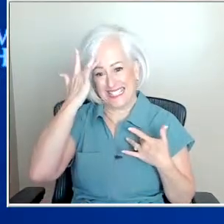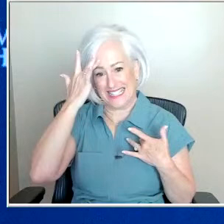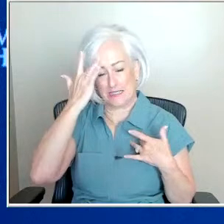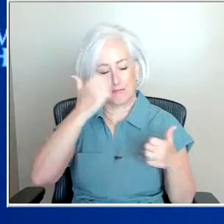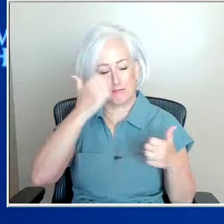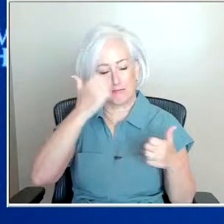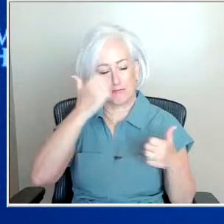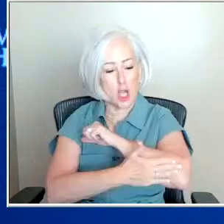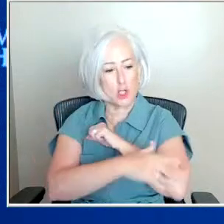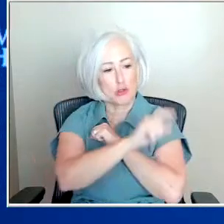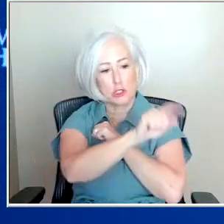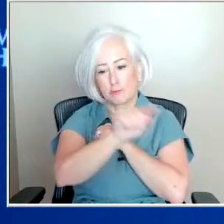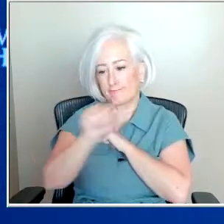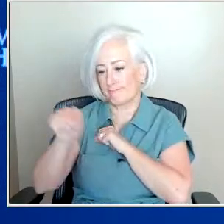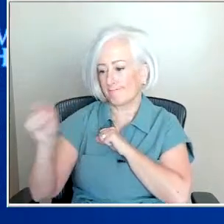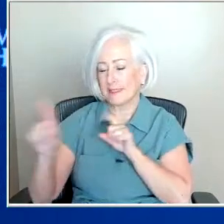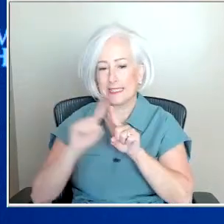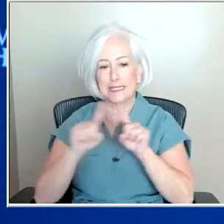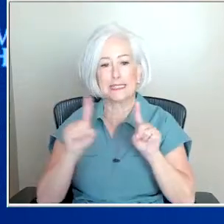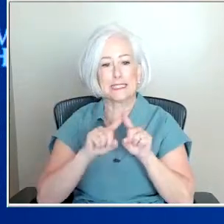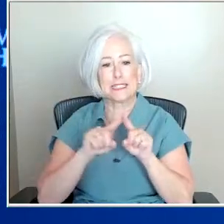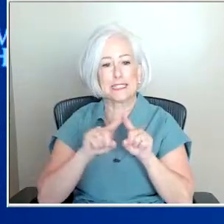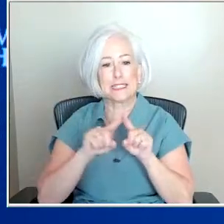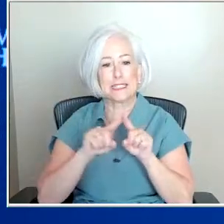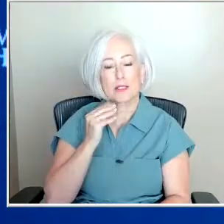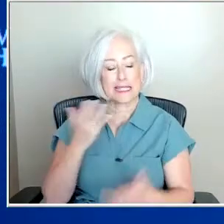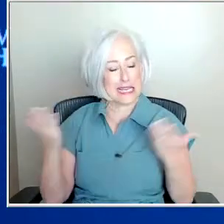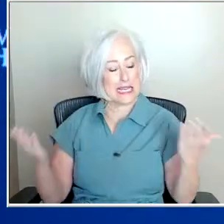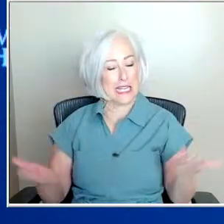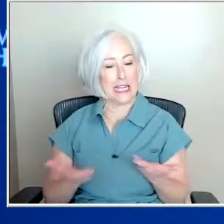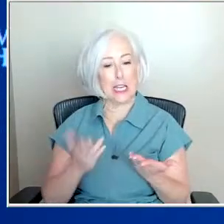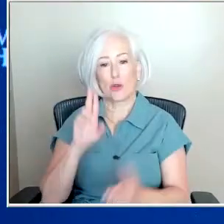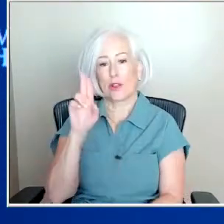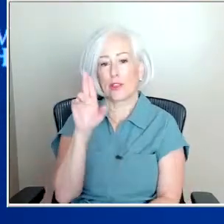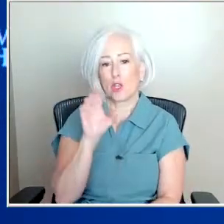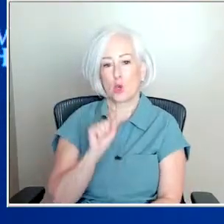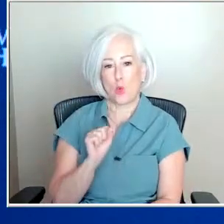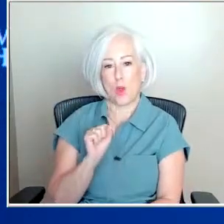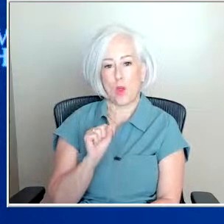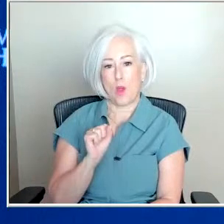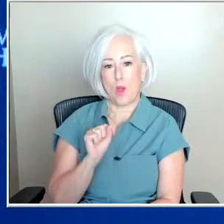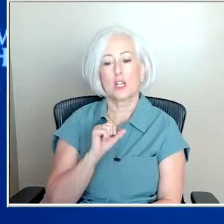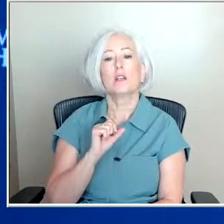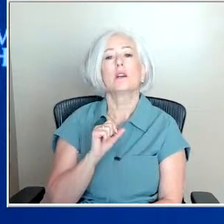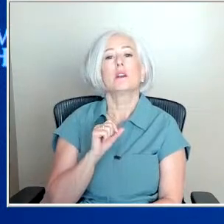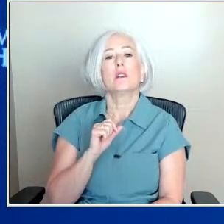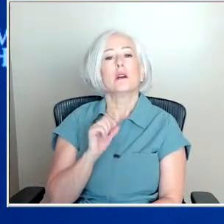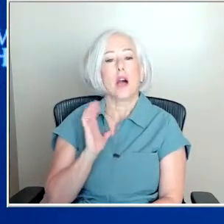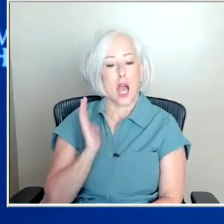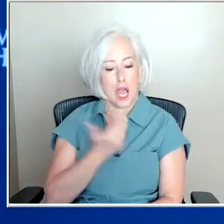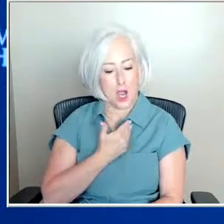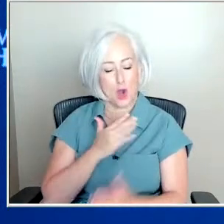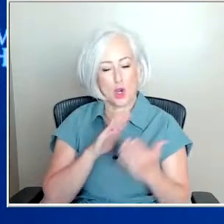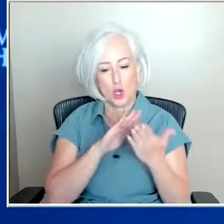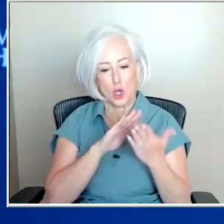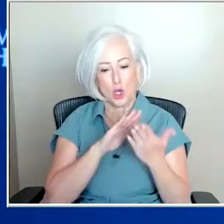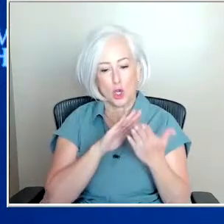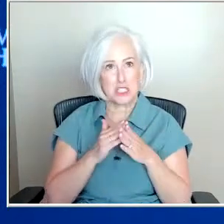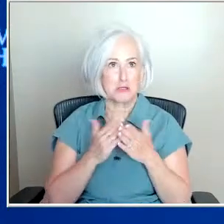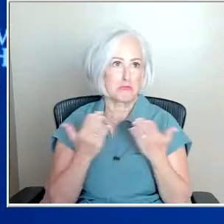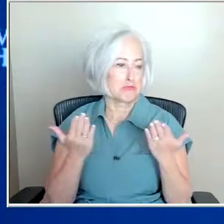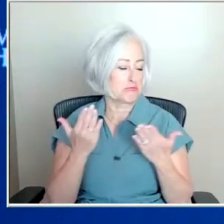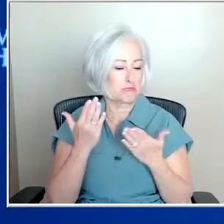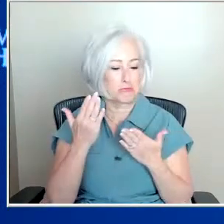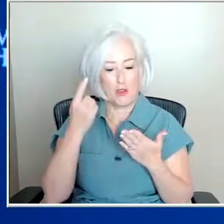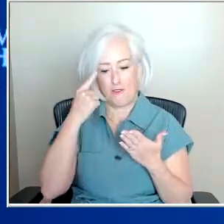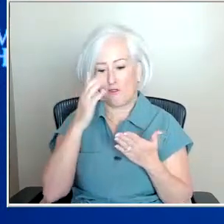other countries. For the United States, here, locally and in our communities, again, for some time it hasn't really affected